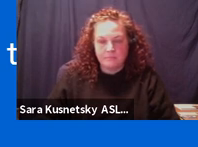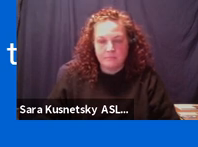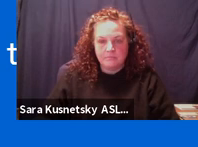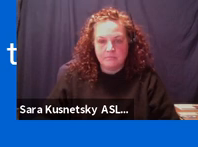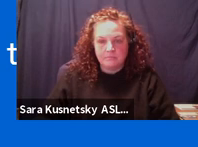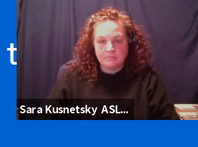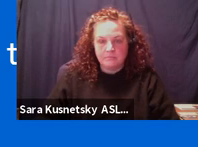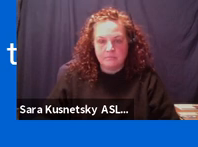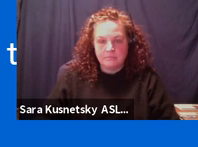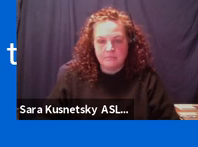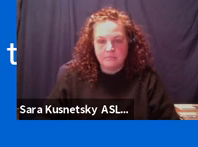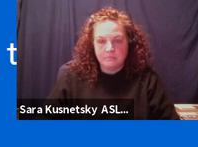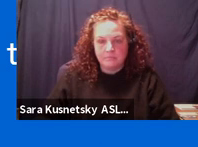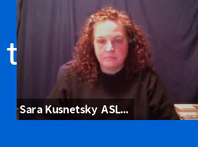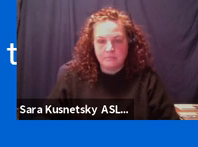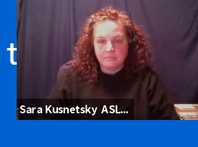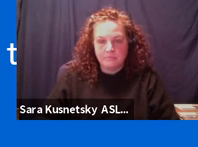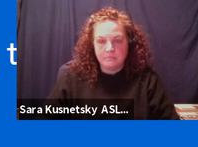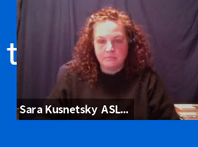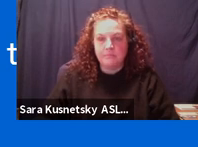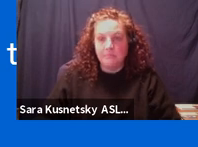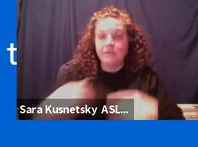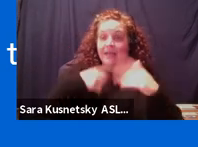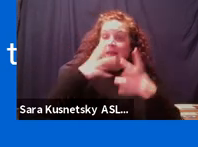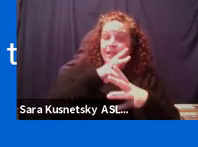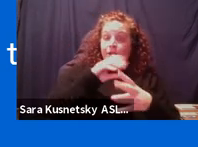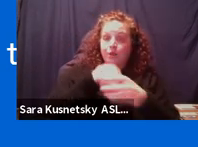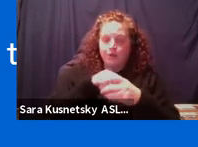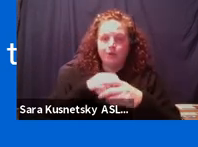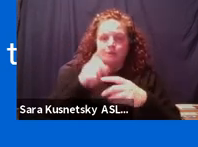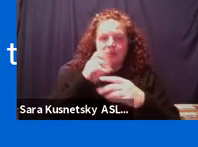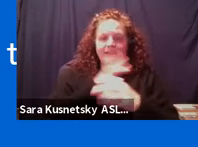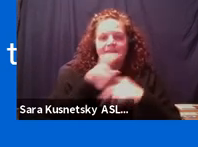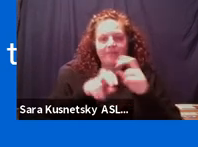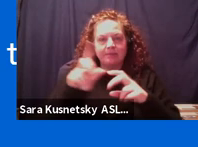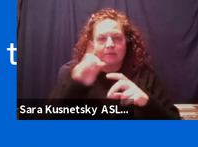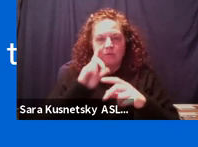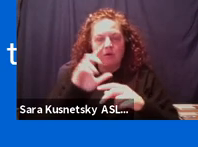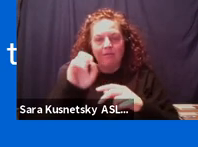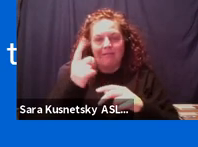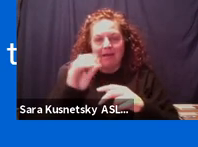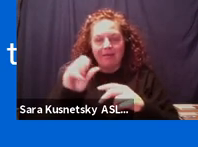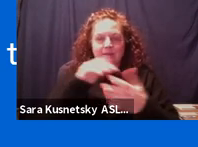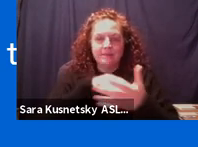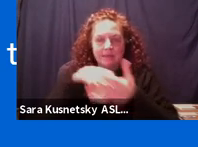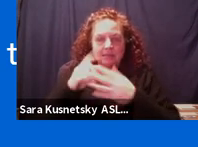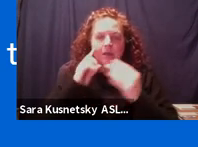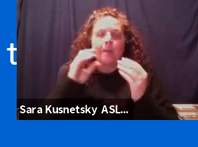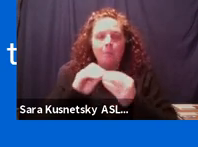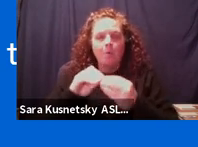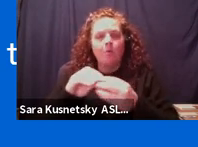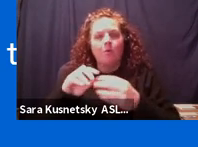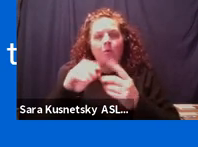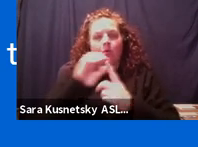district. This includes an investment in ethnic studies and are based on our desire to become a more culturally and linguistically